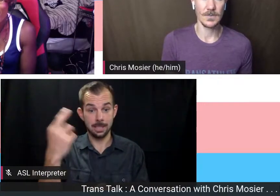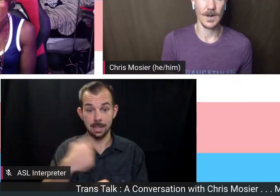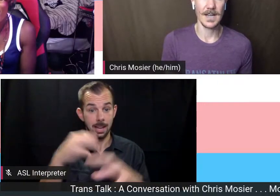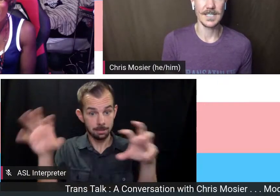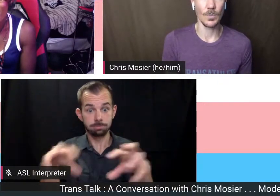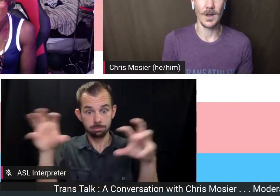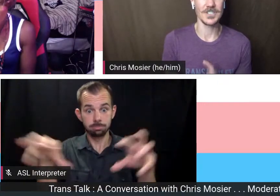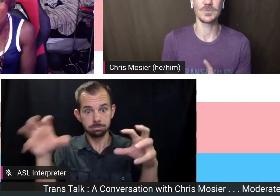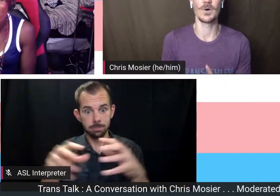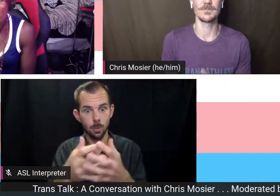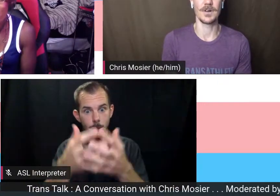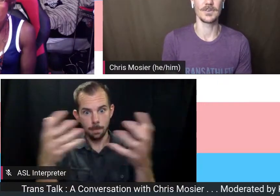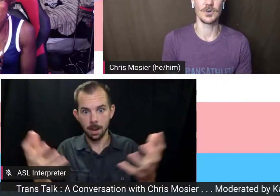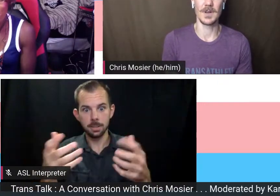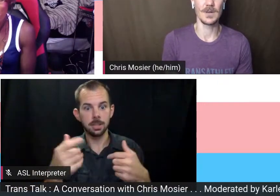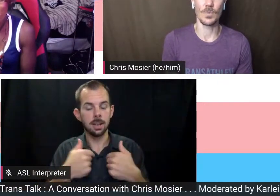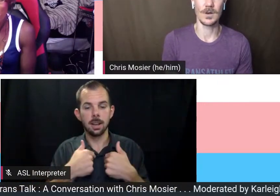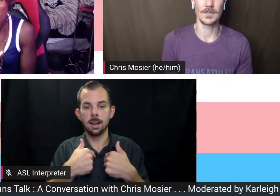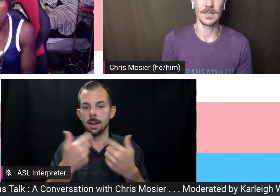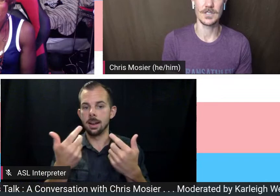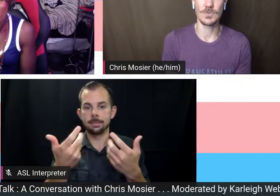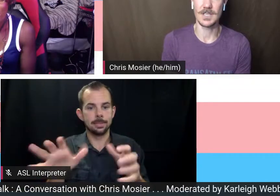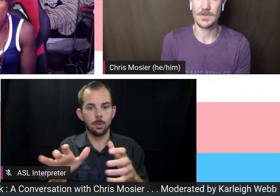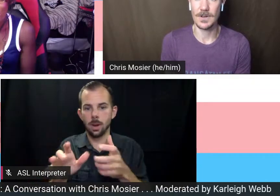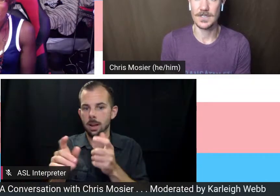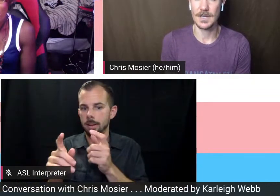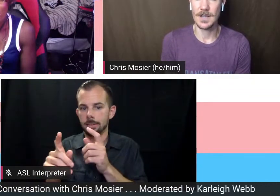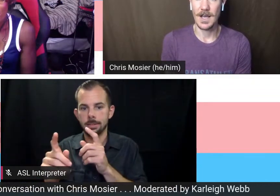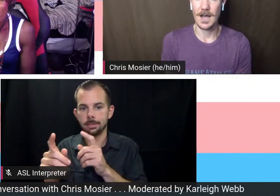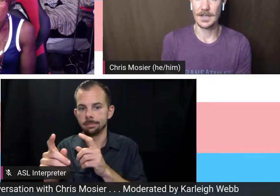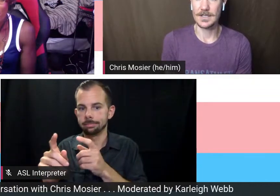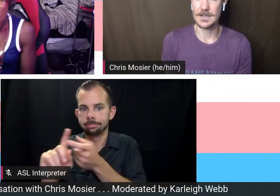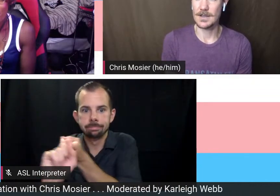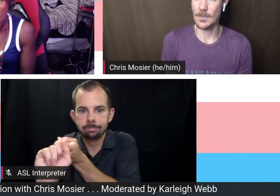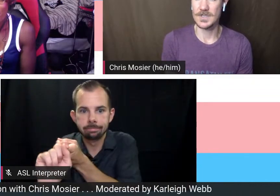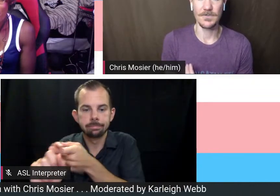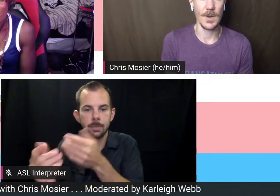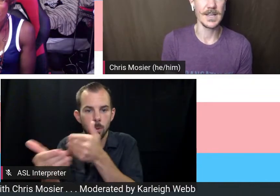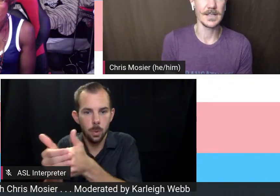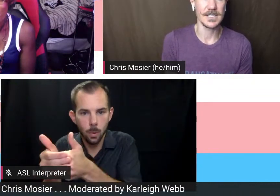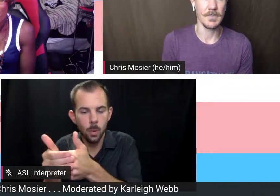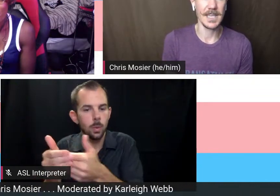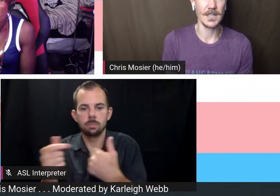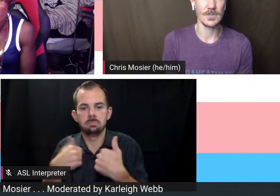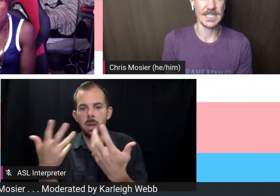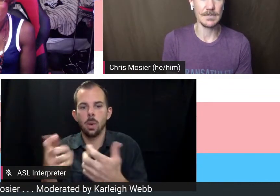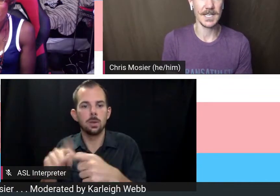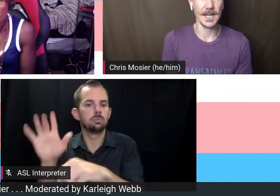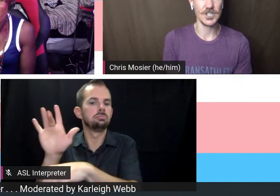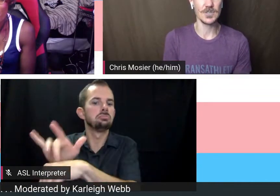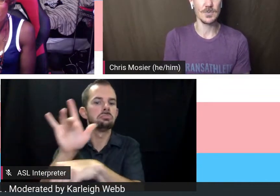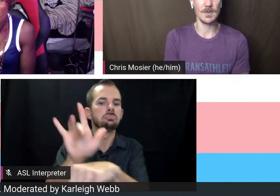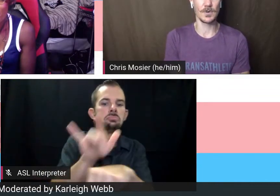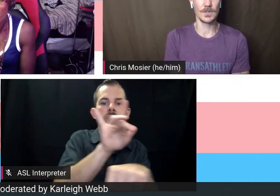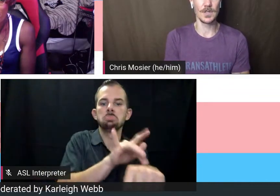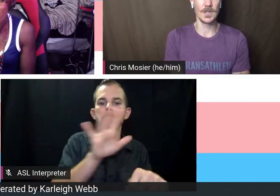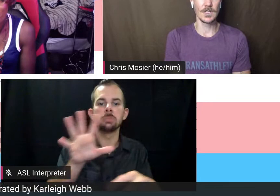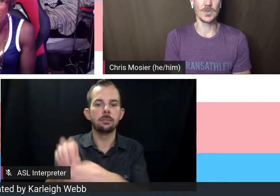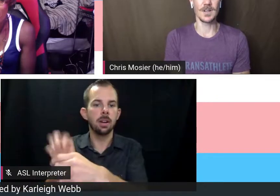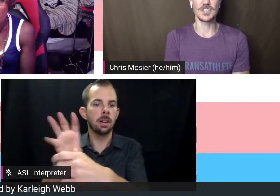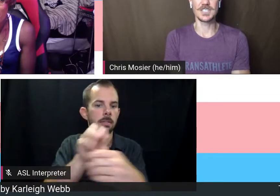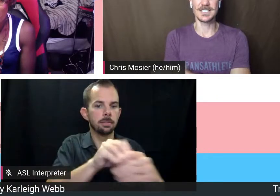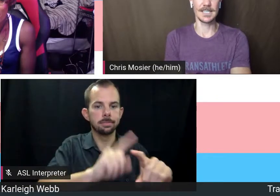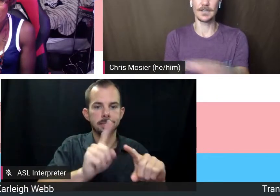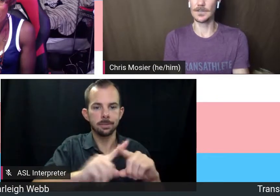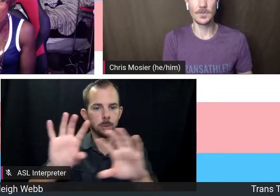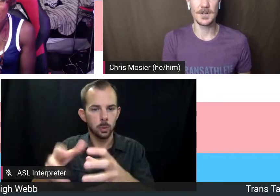friends, right? I didn't want just one friend group. I didn't want like two best friends. I was afraid to make those deep connections with people.